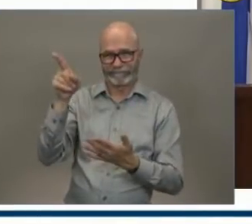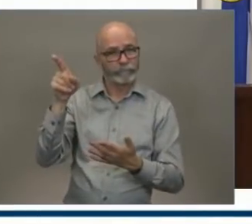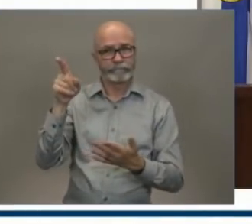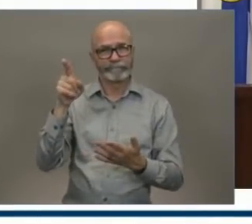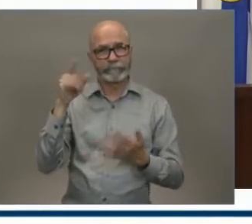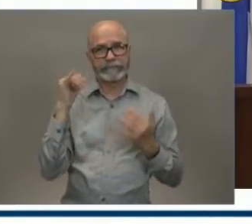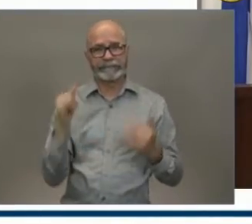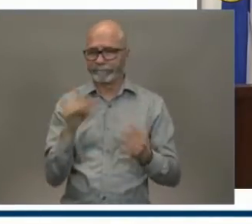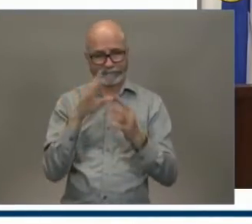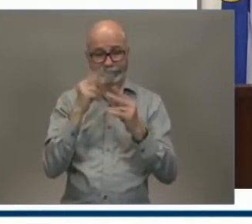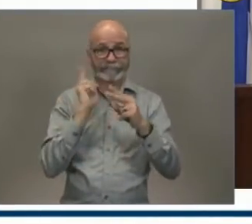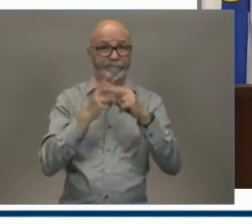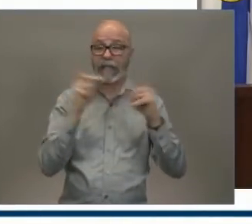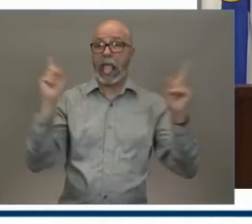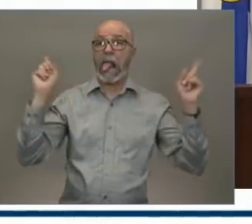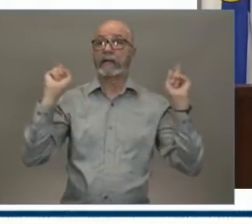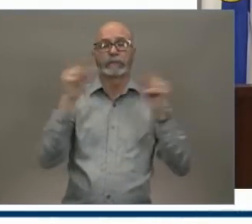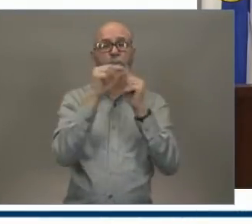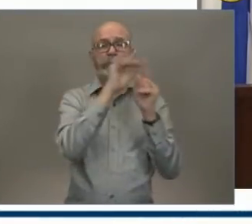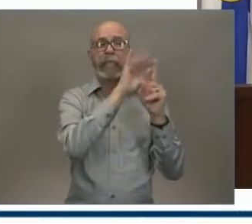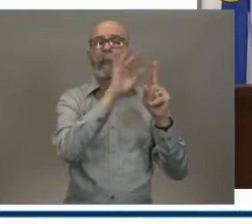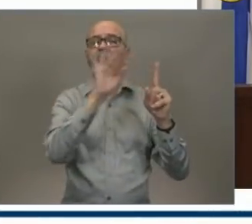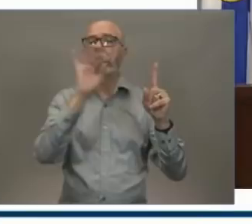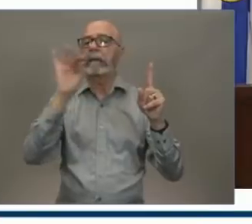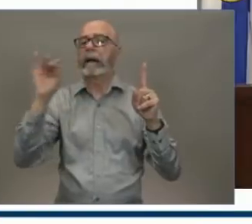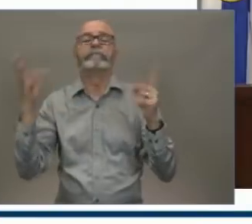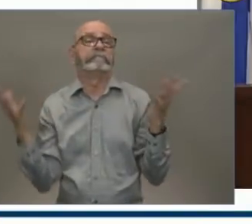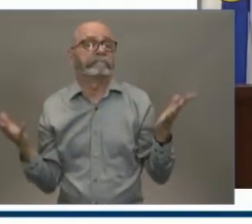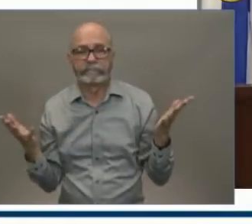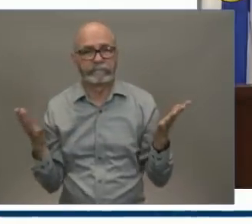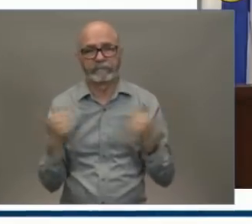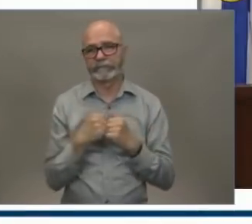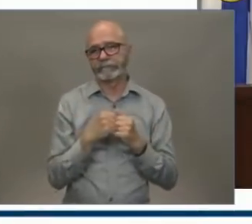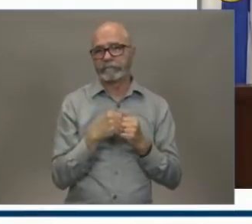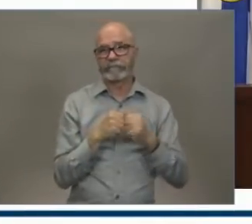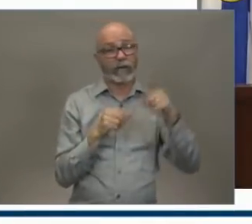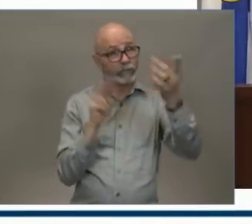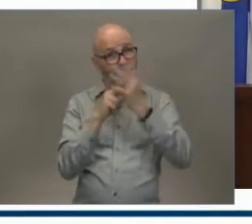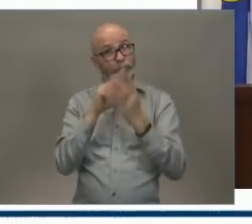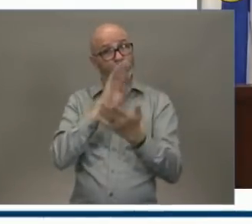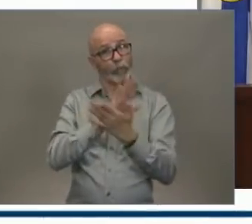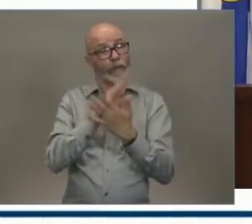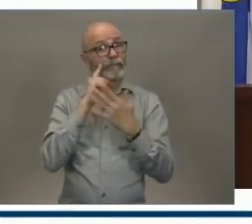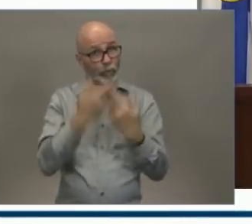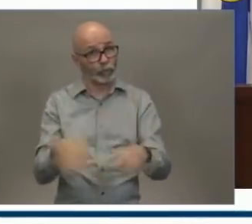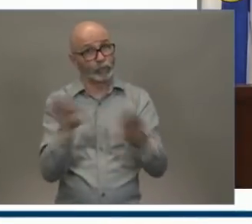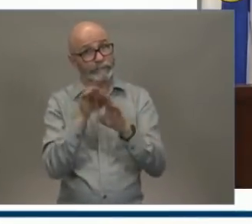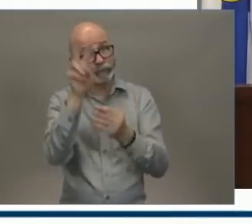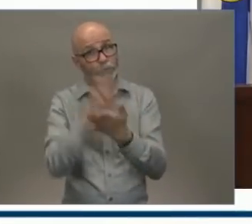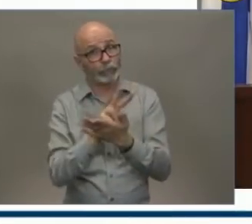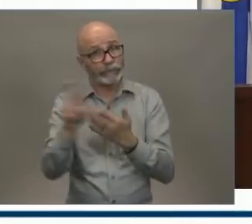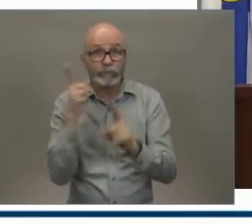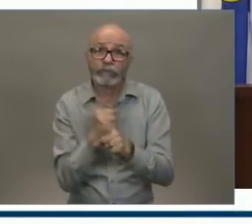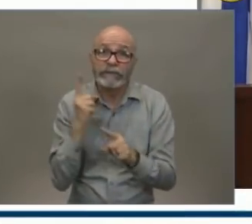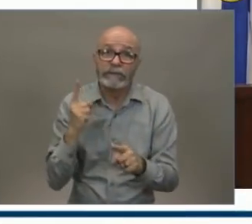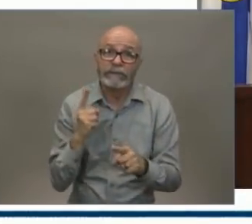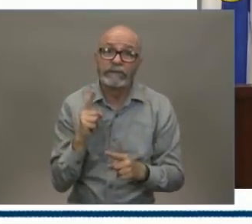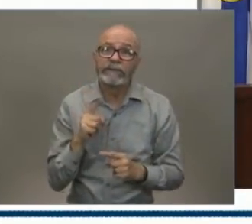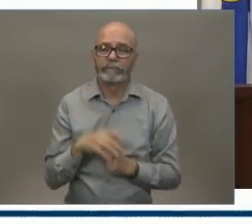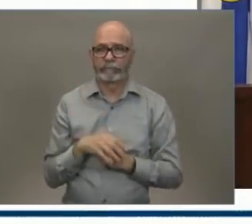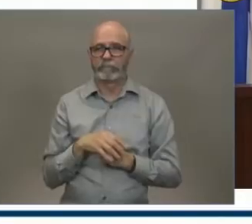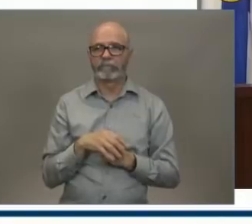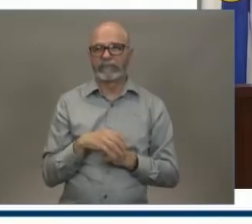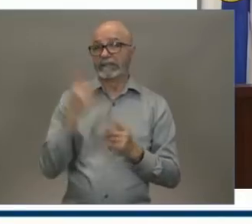Did I hear you correct to say that the school is closed for 2 weeks? And also, it's been suggested to me